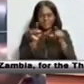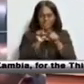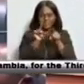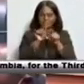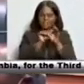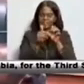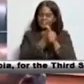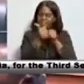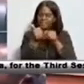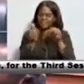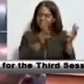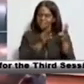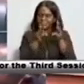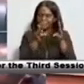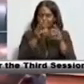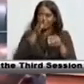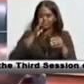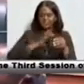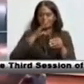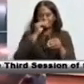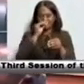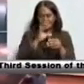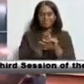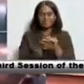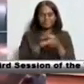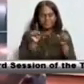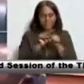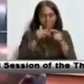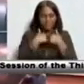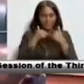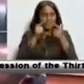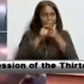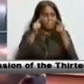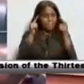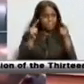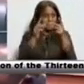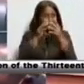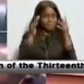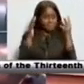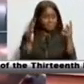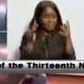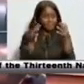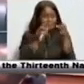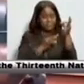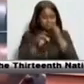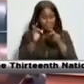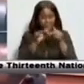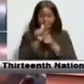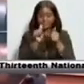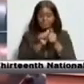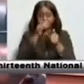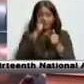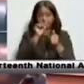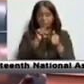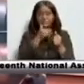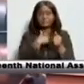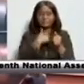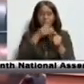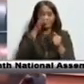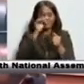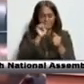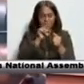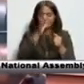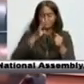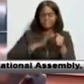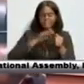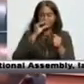other jurisdictions, Madam Speaker, there is a broadened definition of corruption. Corruption,